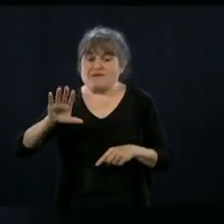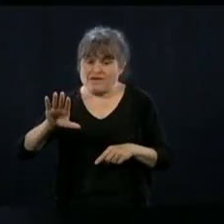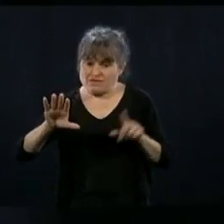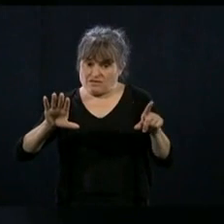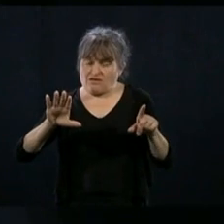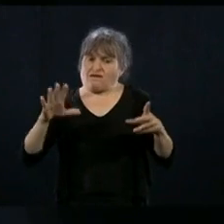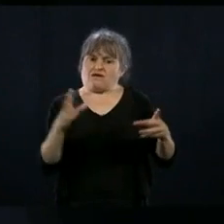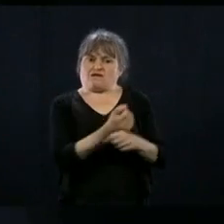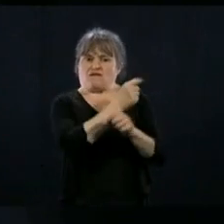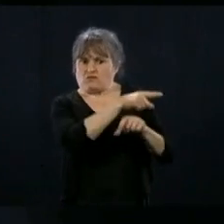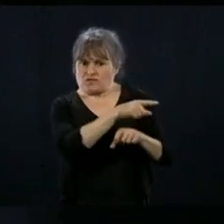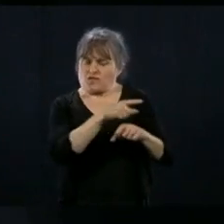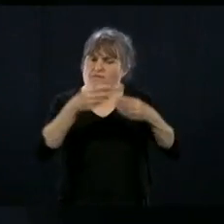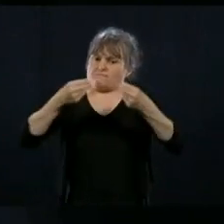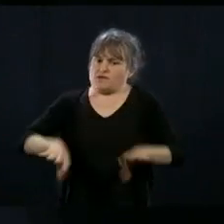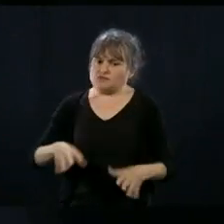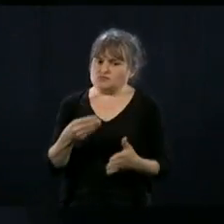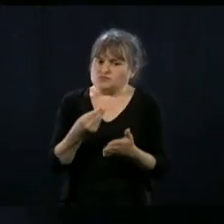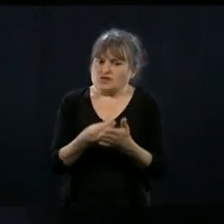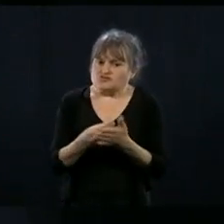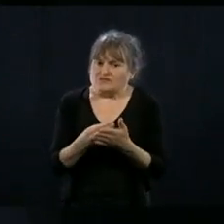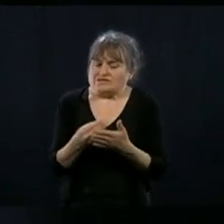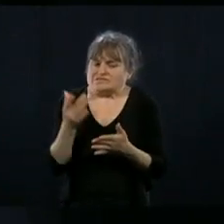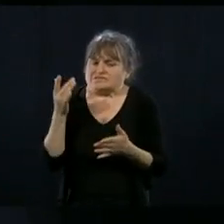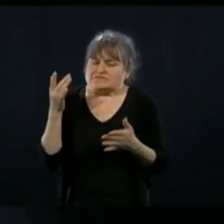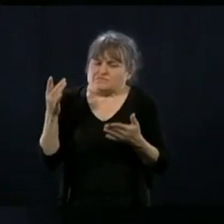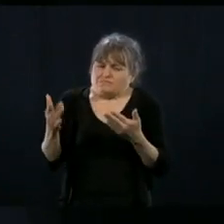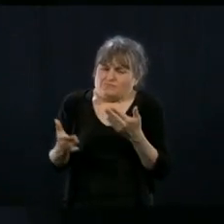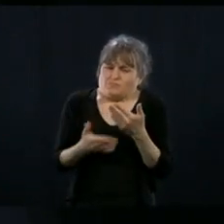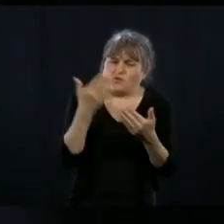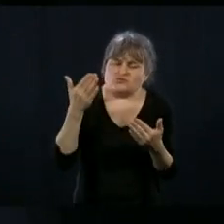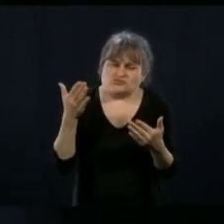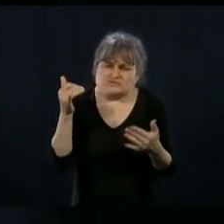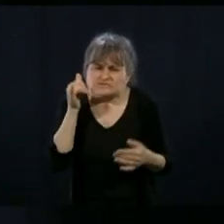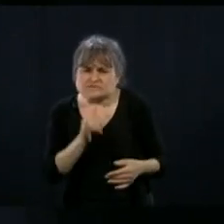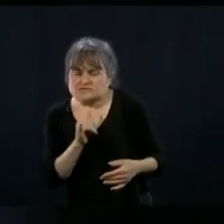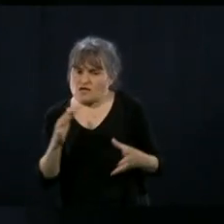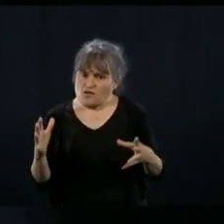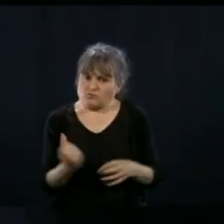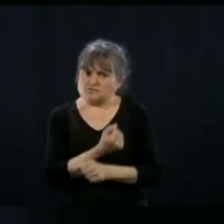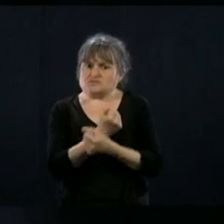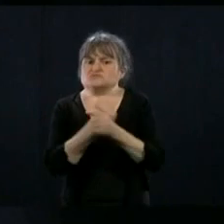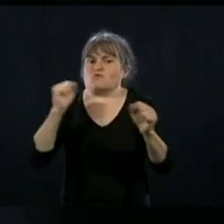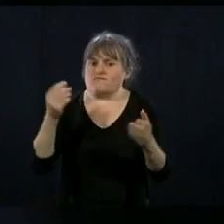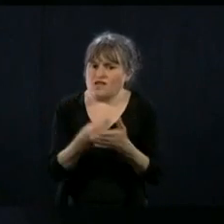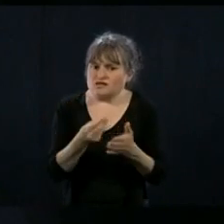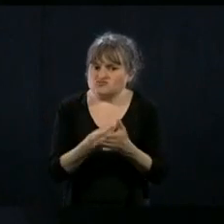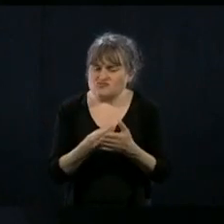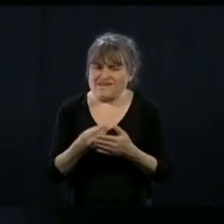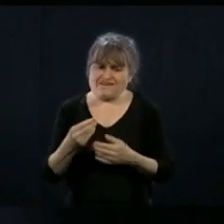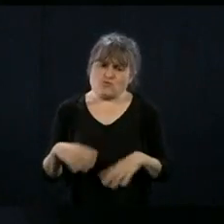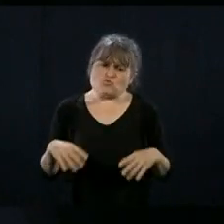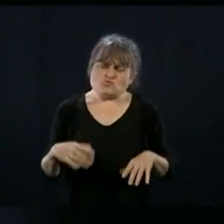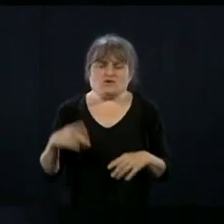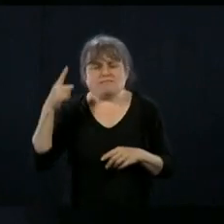where Quebec paid for equipment that they never received? And do you estimate that the CHU of Quebec in this case